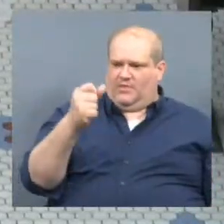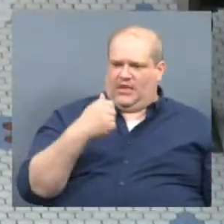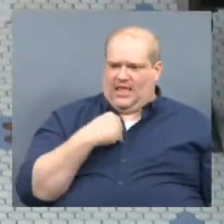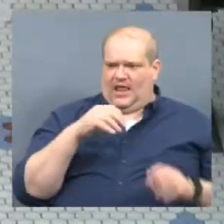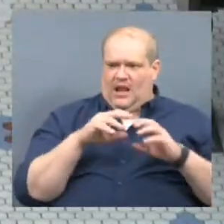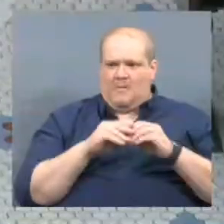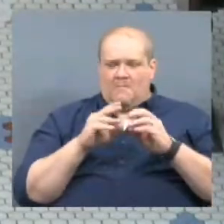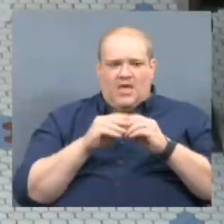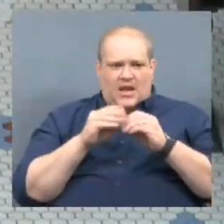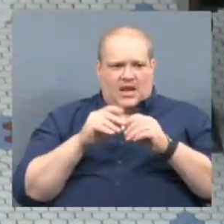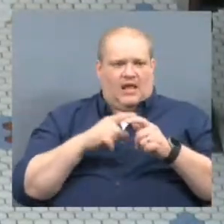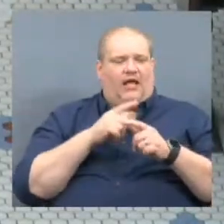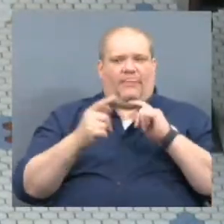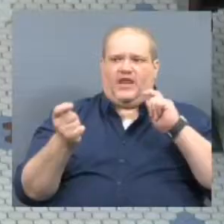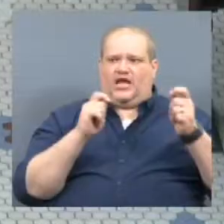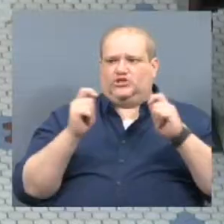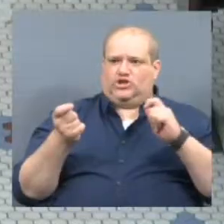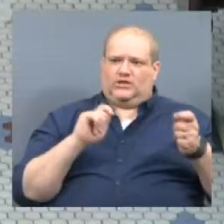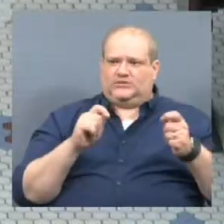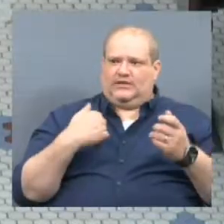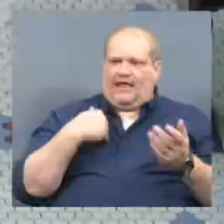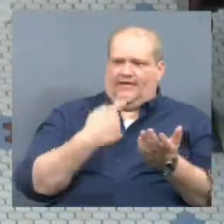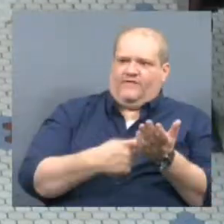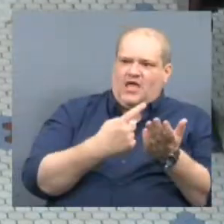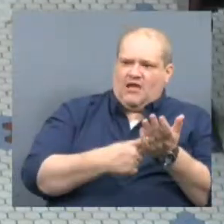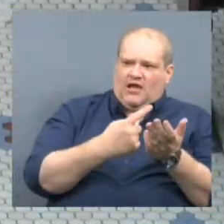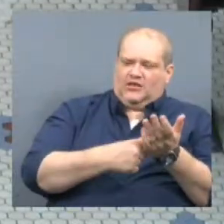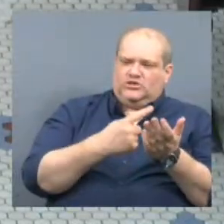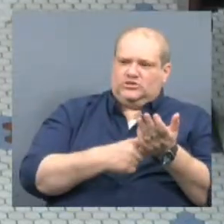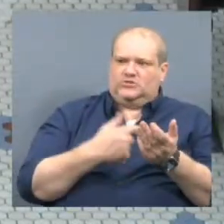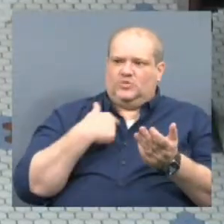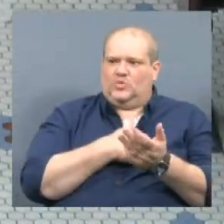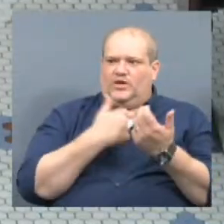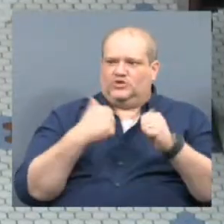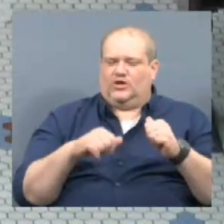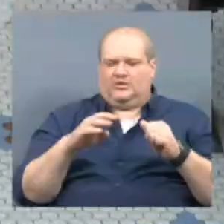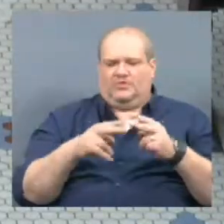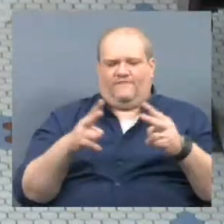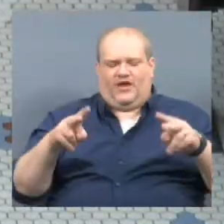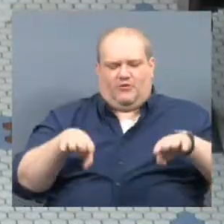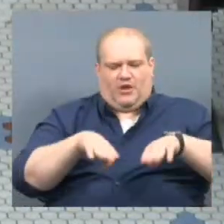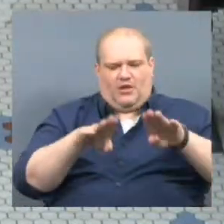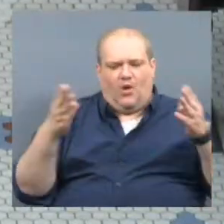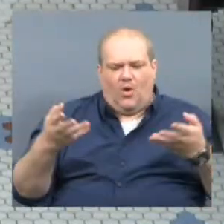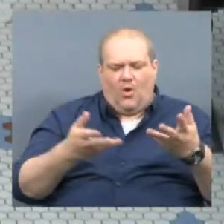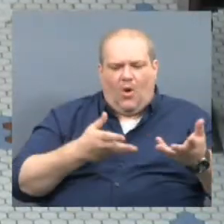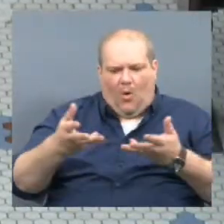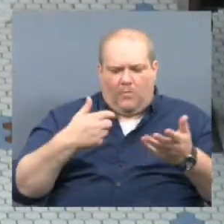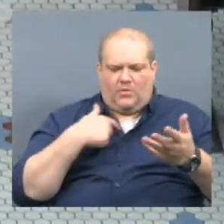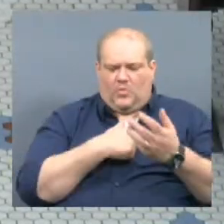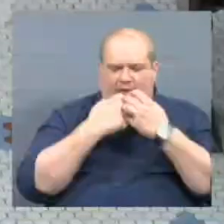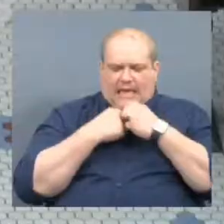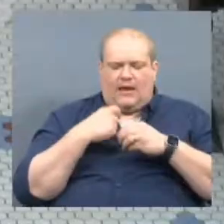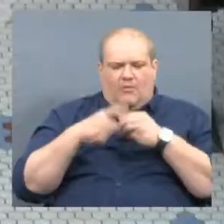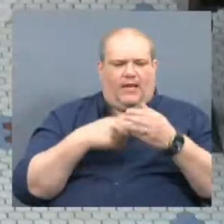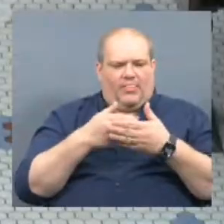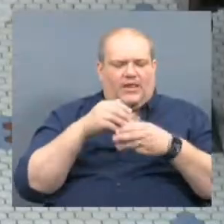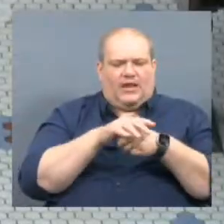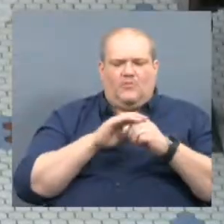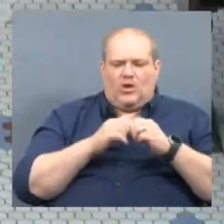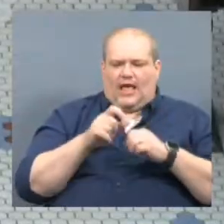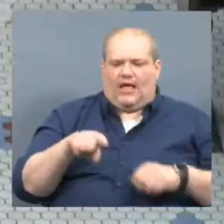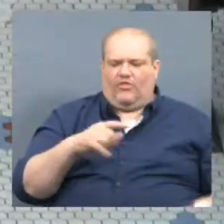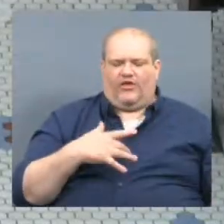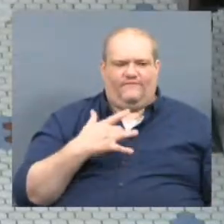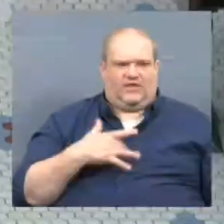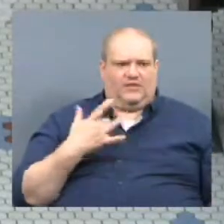meeting, and adjusted and had discussions. So we tried to be very open because we do care about the neighborhood and how they feel.